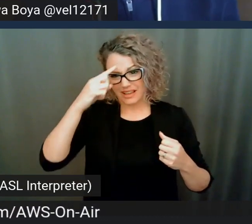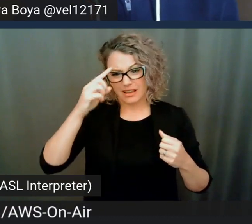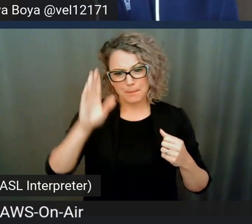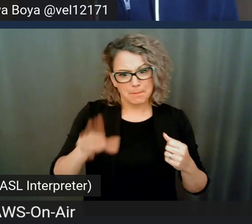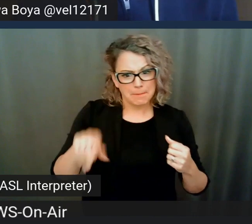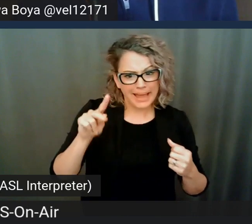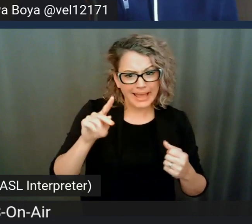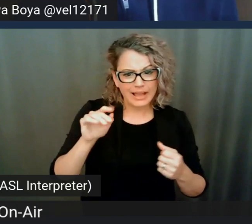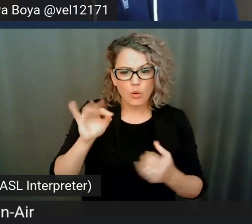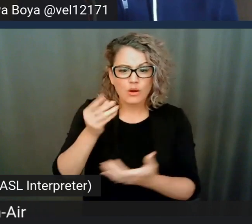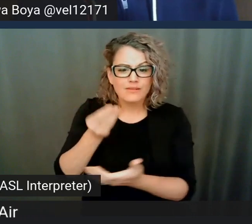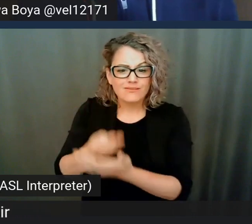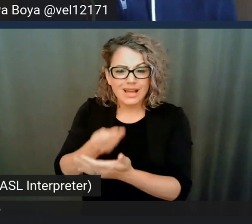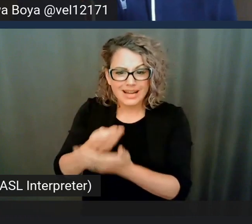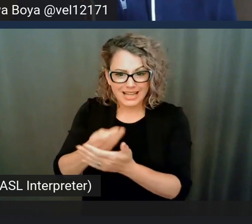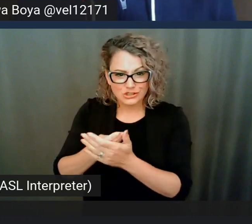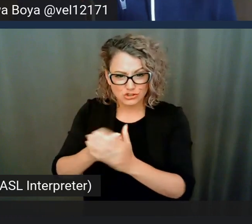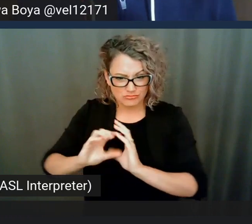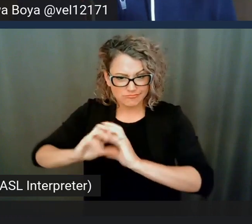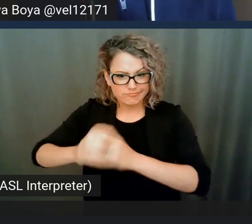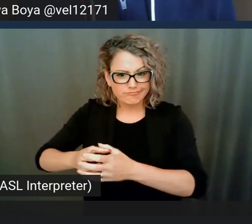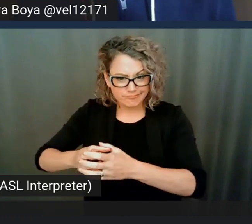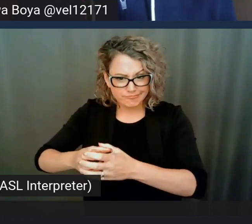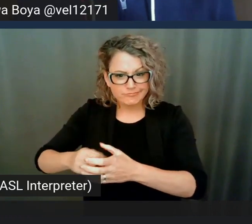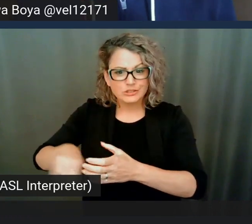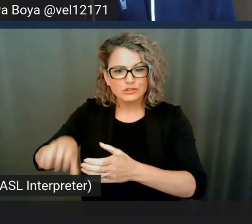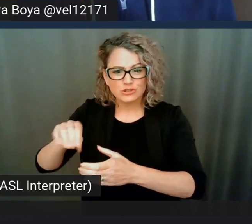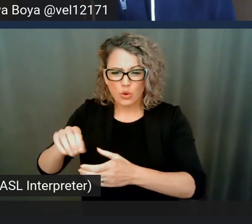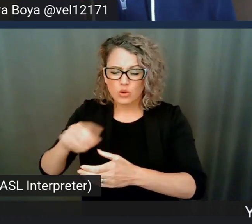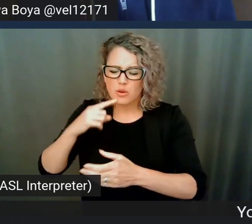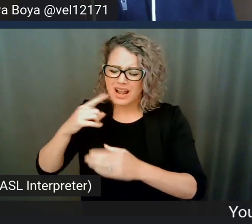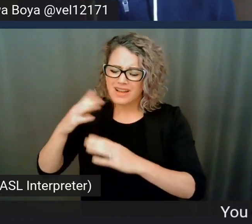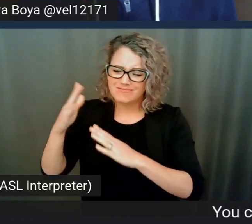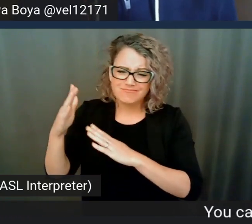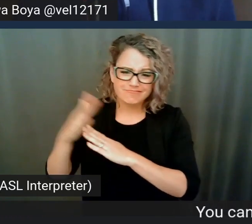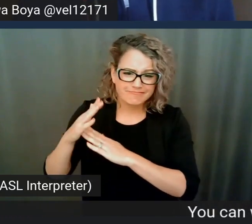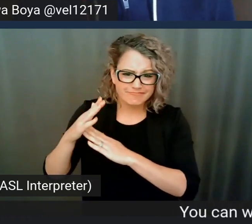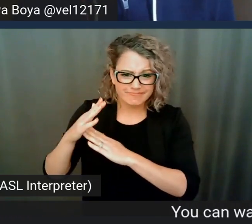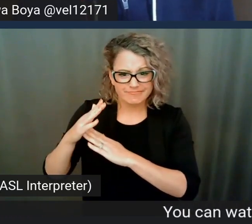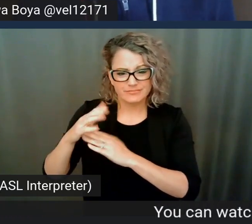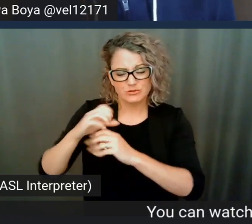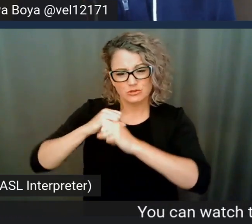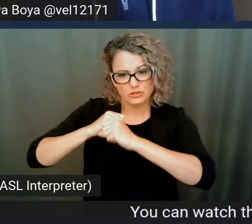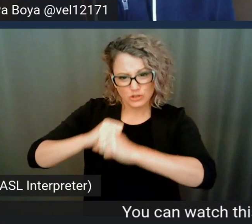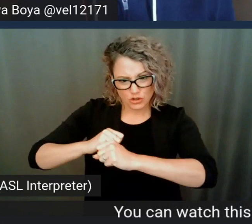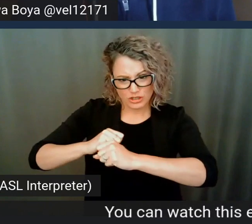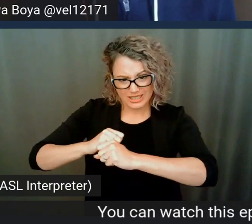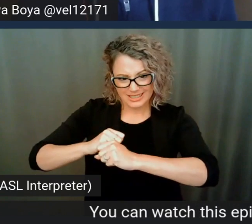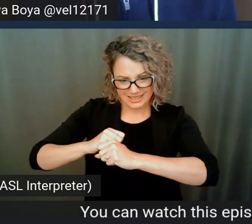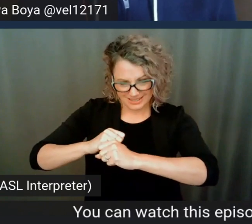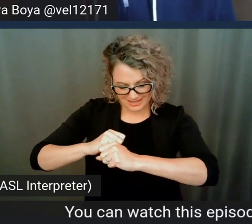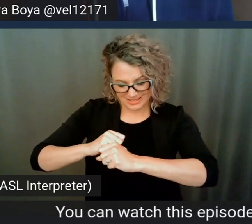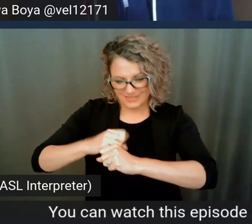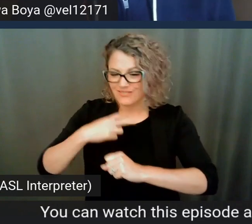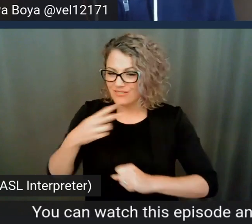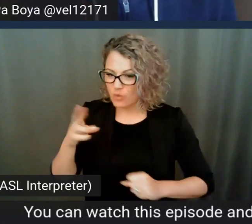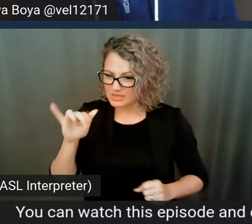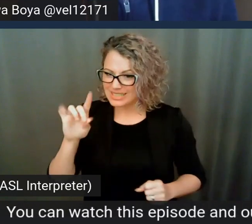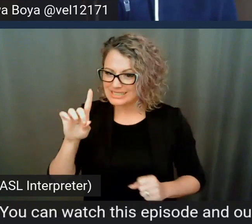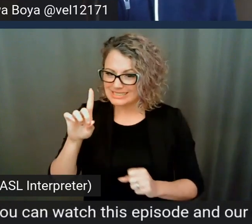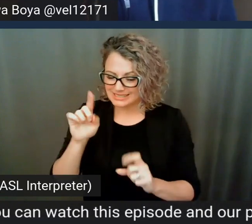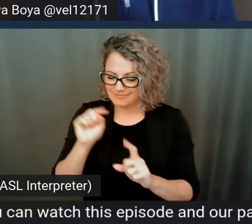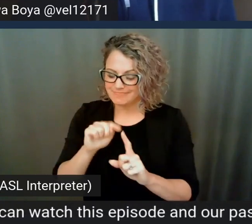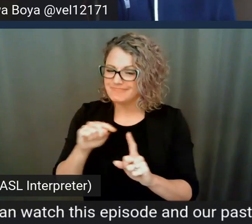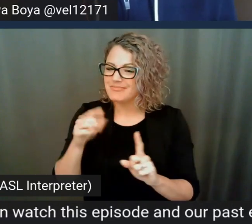institution where where you want to have the highest level of security, you want to use all three, and voice ID helps address